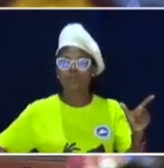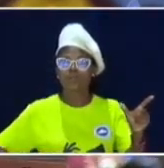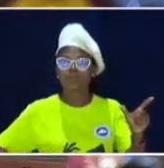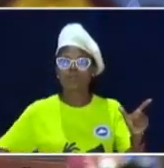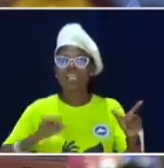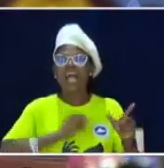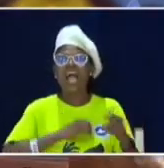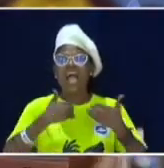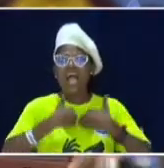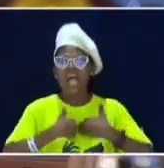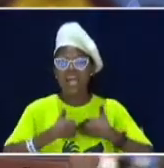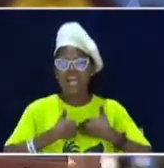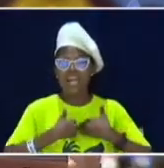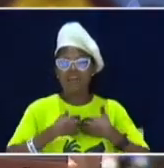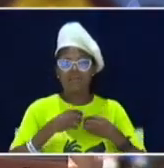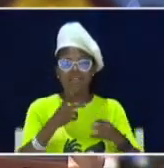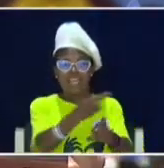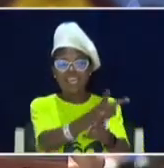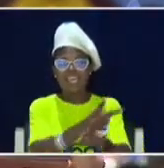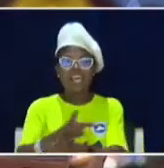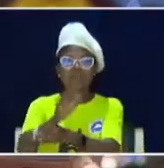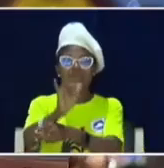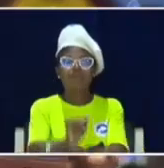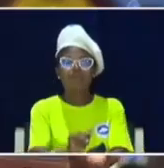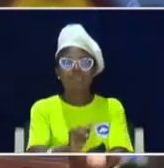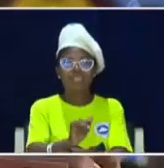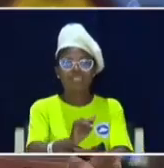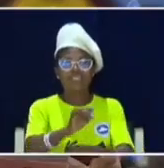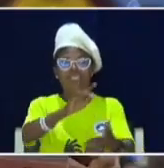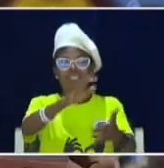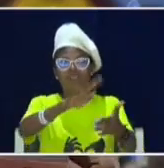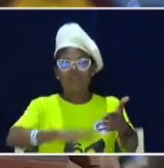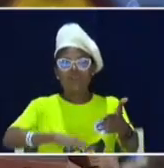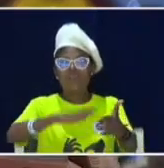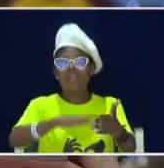I have carefully studied scriptures over some time.